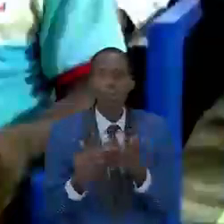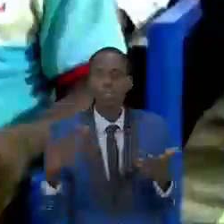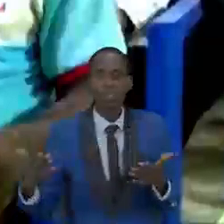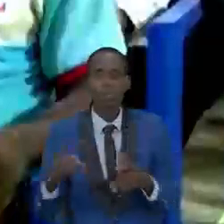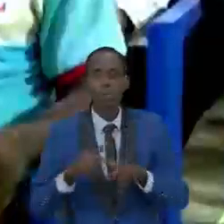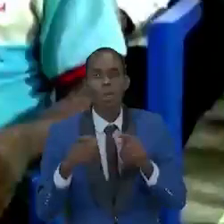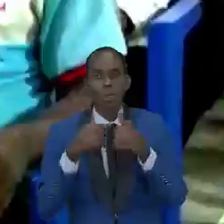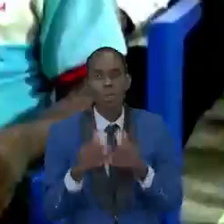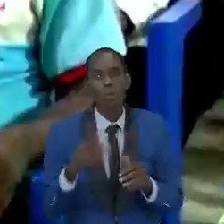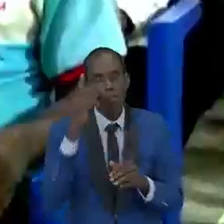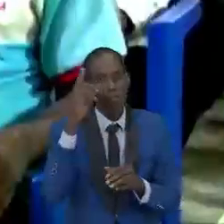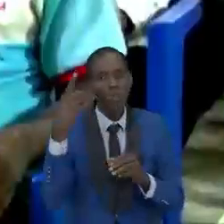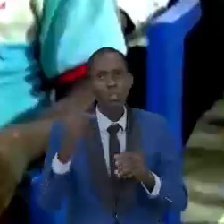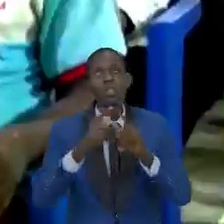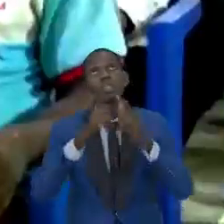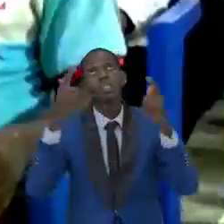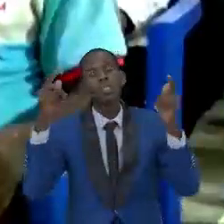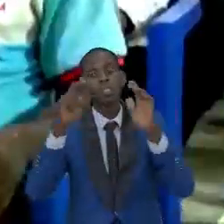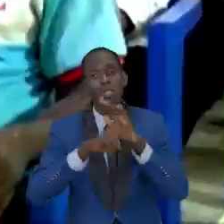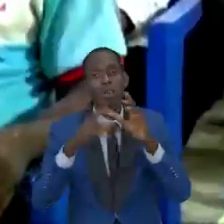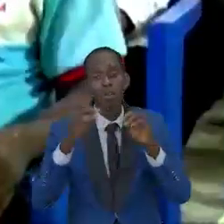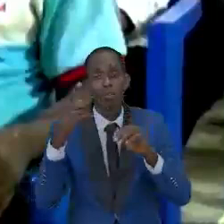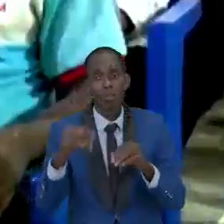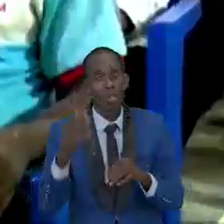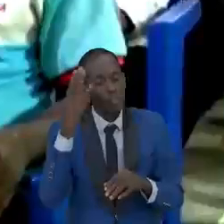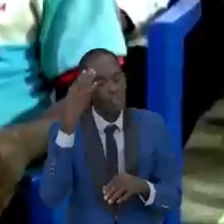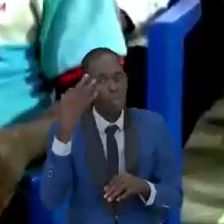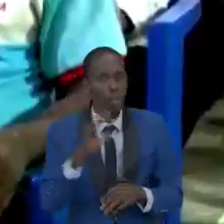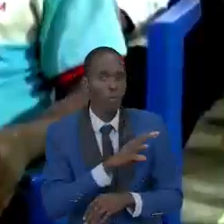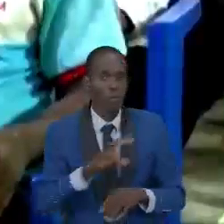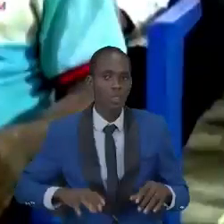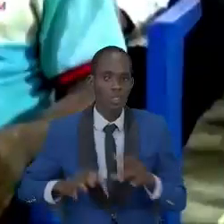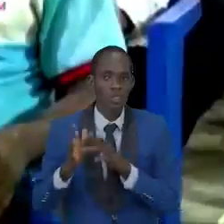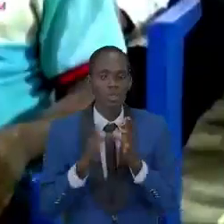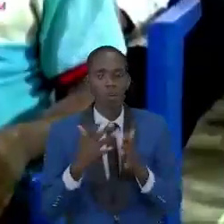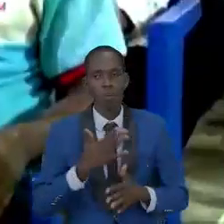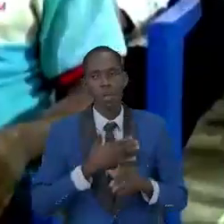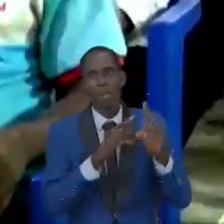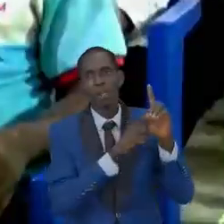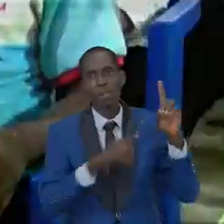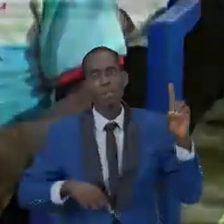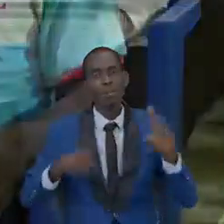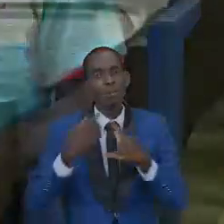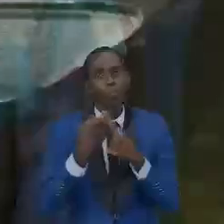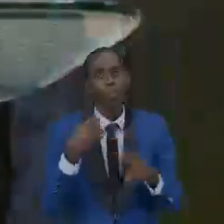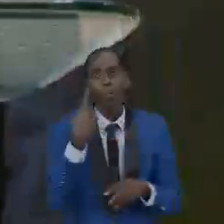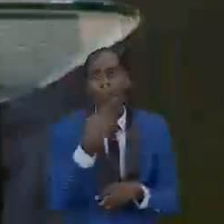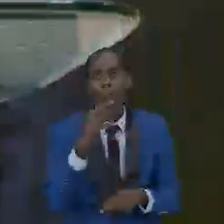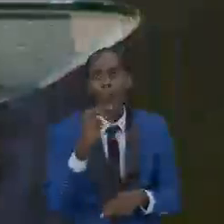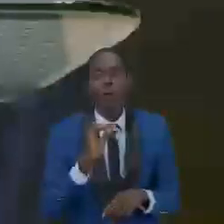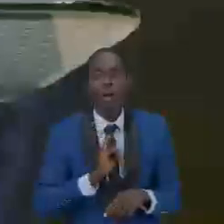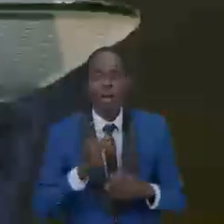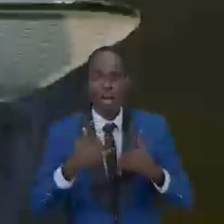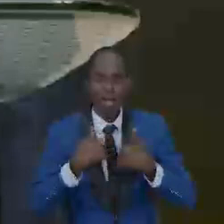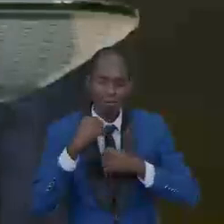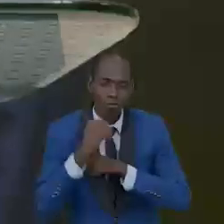the excellency of the knowledge of Christ Jesus my Lord, for whom I have suffered